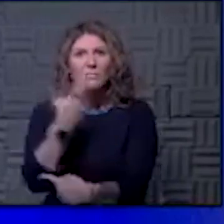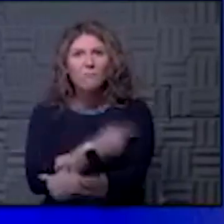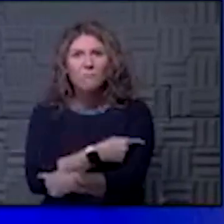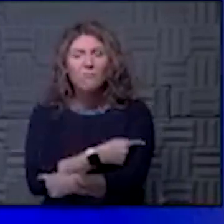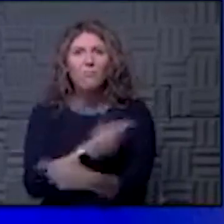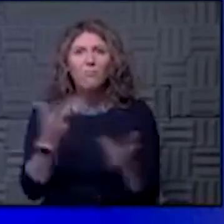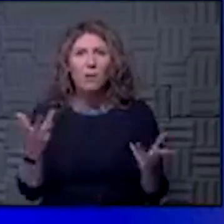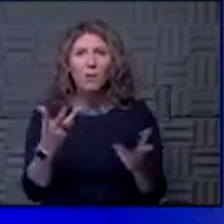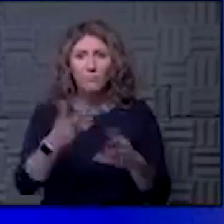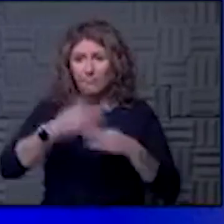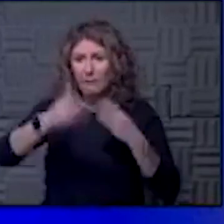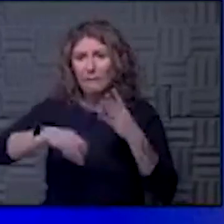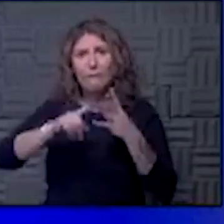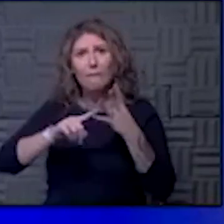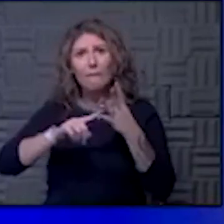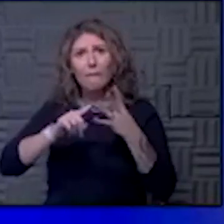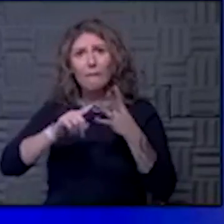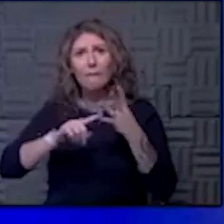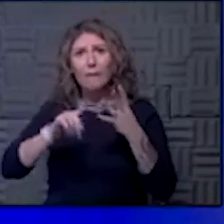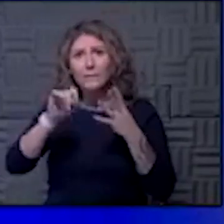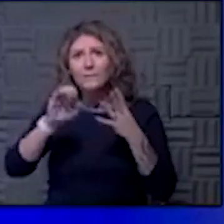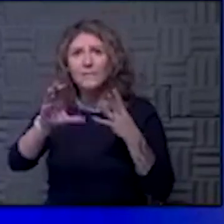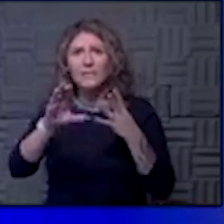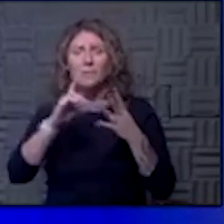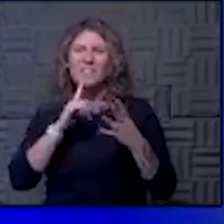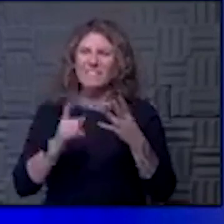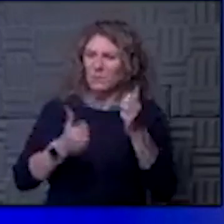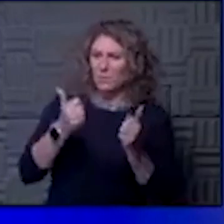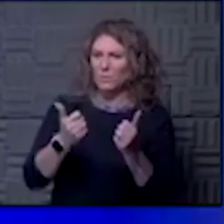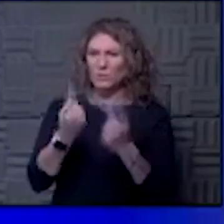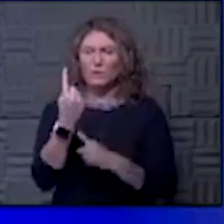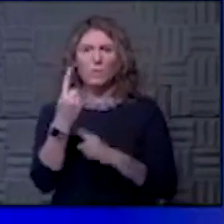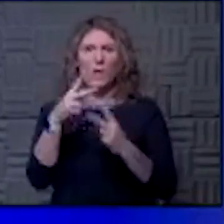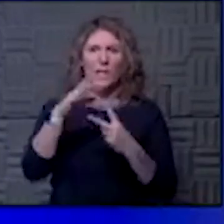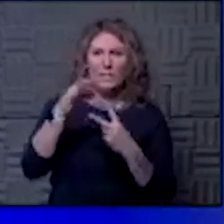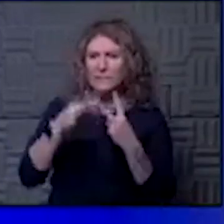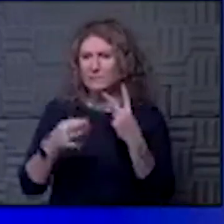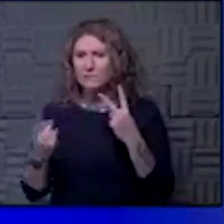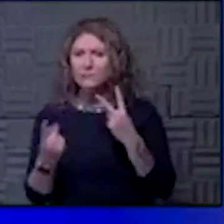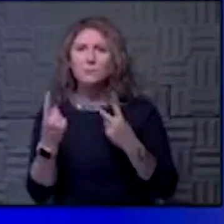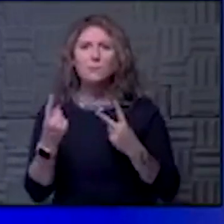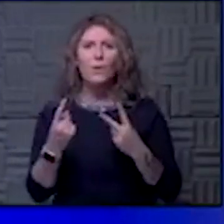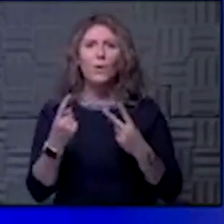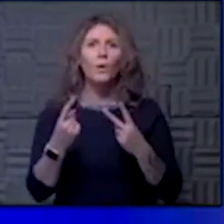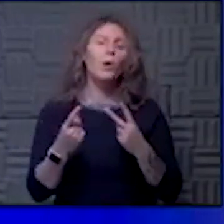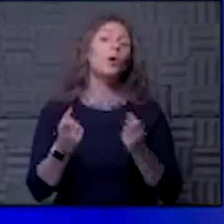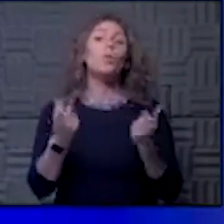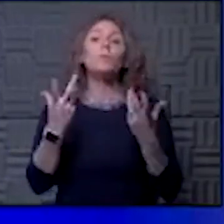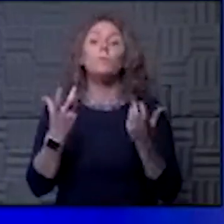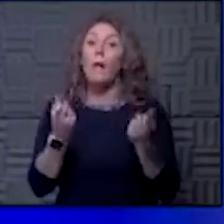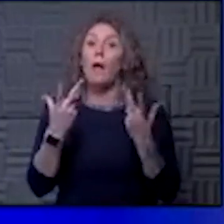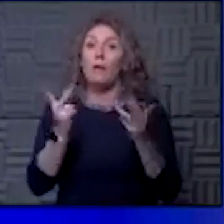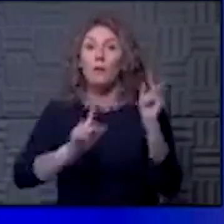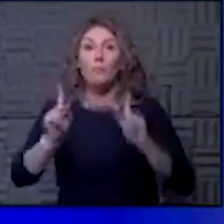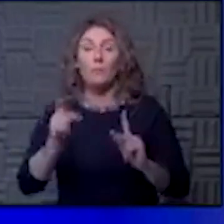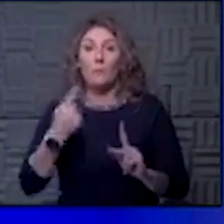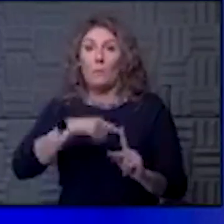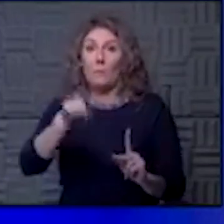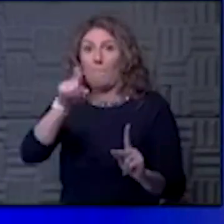Yeah. That's good. So that was another question is, well, which one should I pick? Well, you have to understand, too, that with the mass amount of people that we need